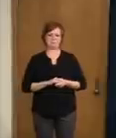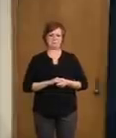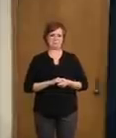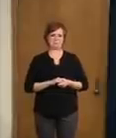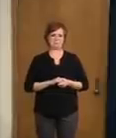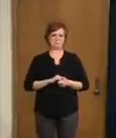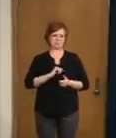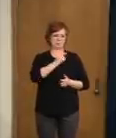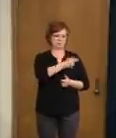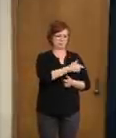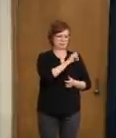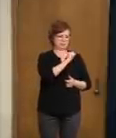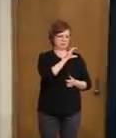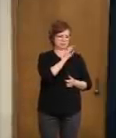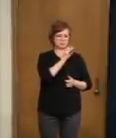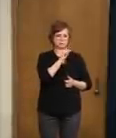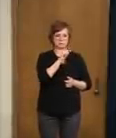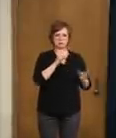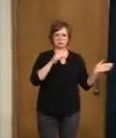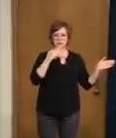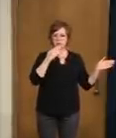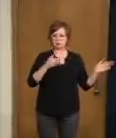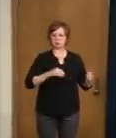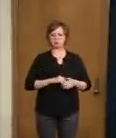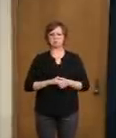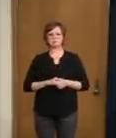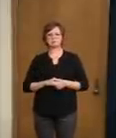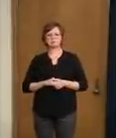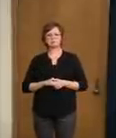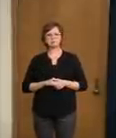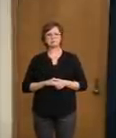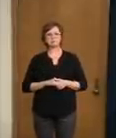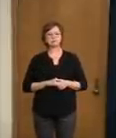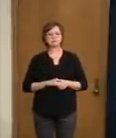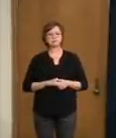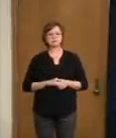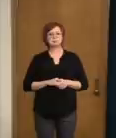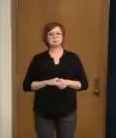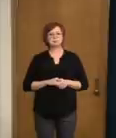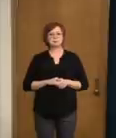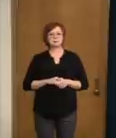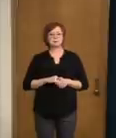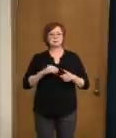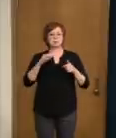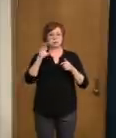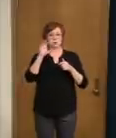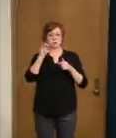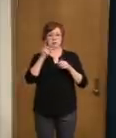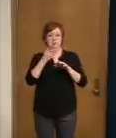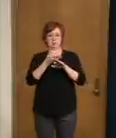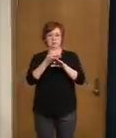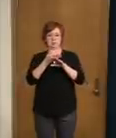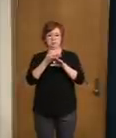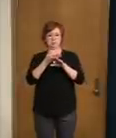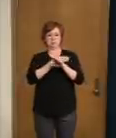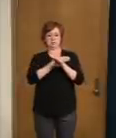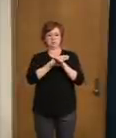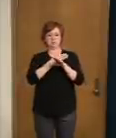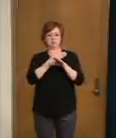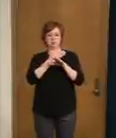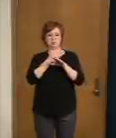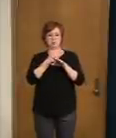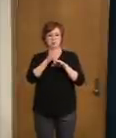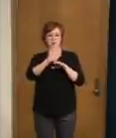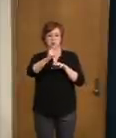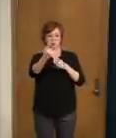I'll turn it back to Scott. Thanks, Derek. Just before we turn it over for questions, I want to reemphasize some things that Derek spoke